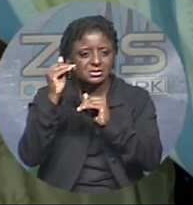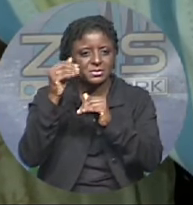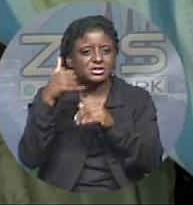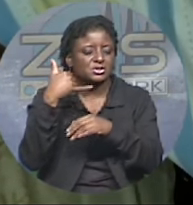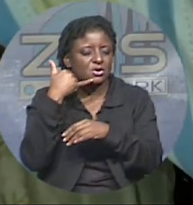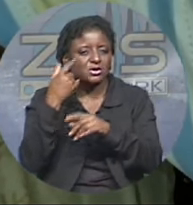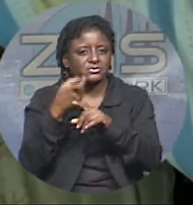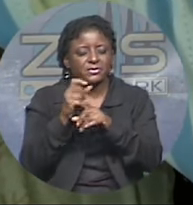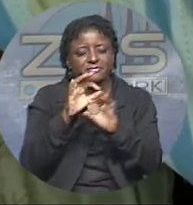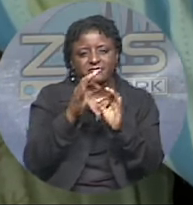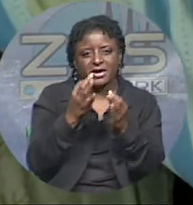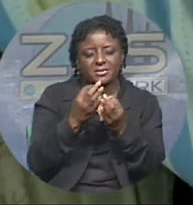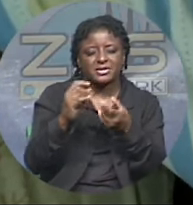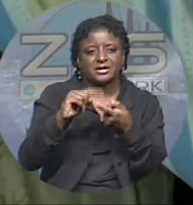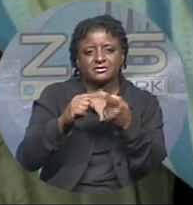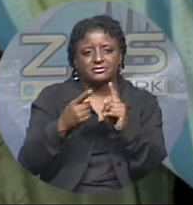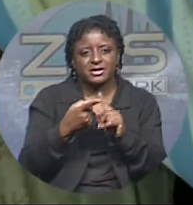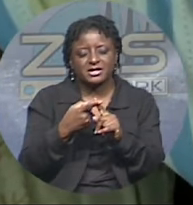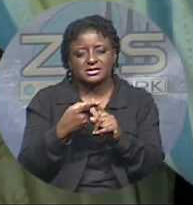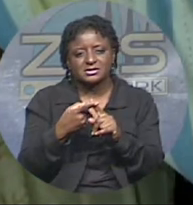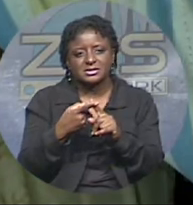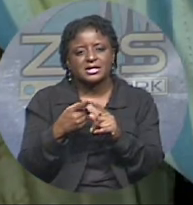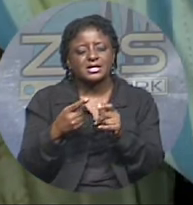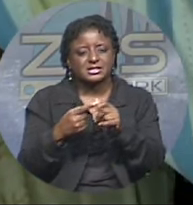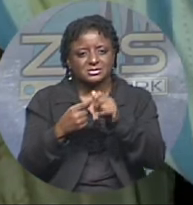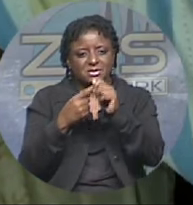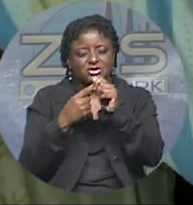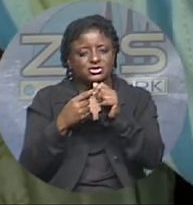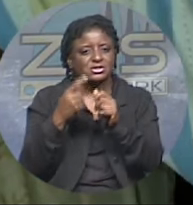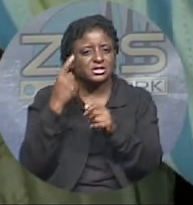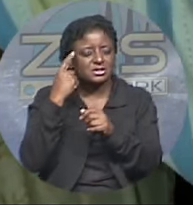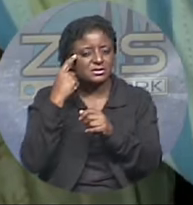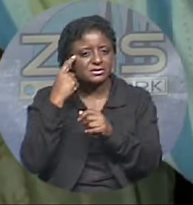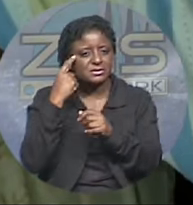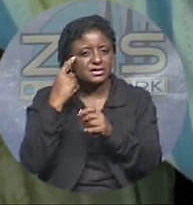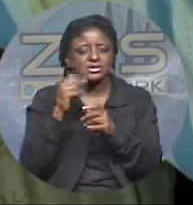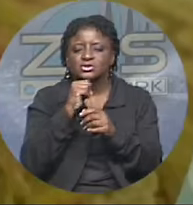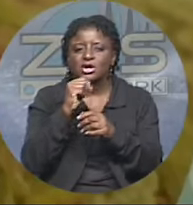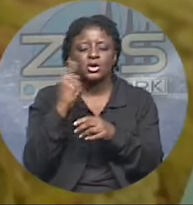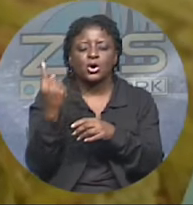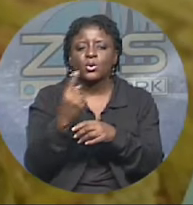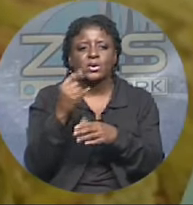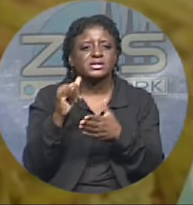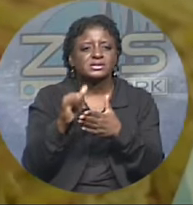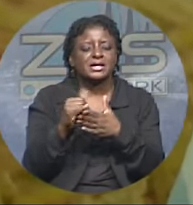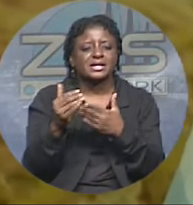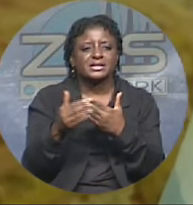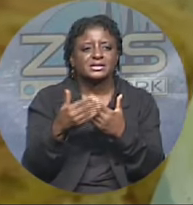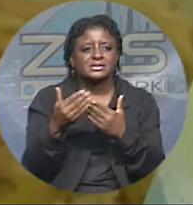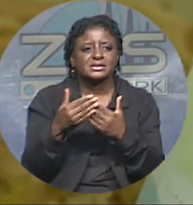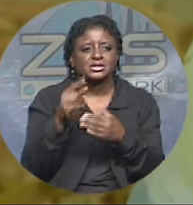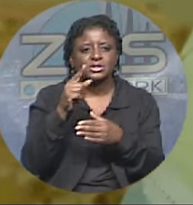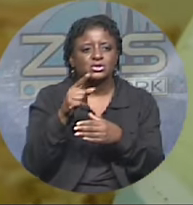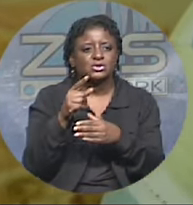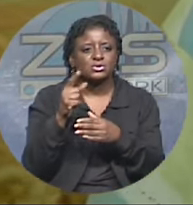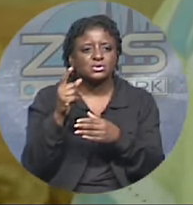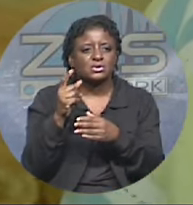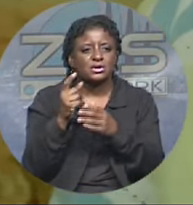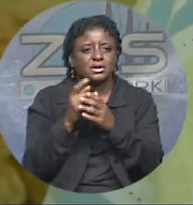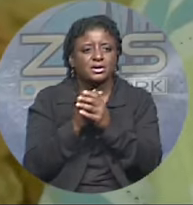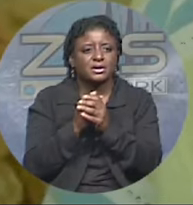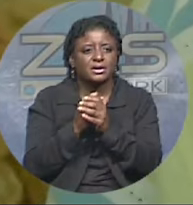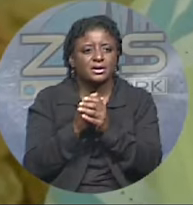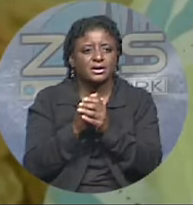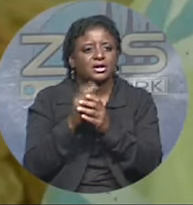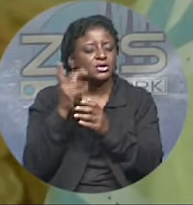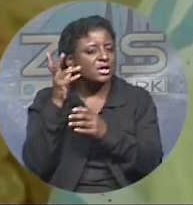capital and elsewhere, especially considering it hasn't always been that easy. Here from your family in Nassau